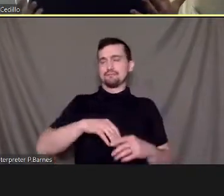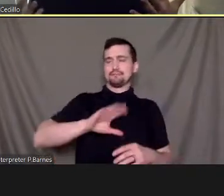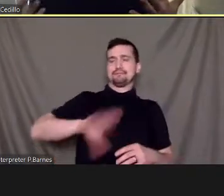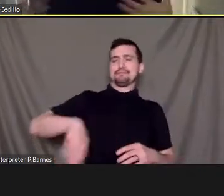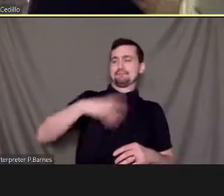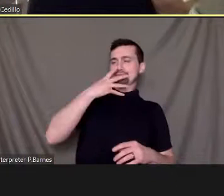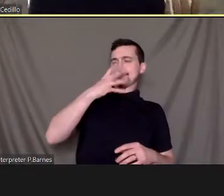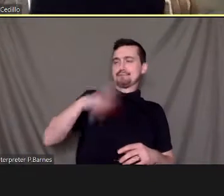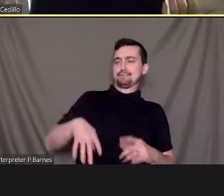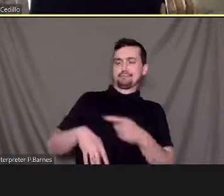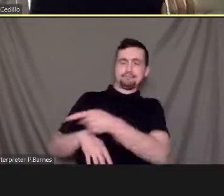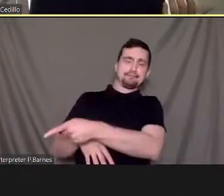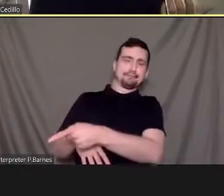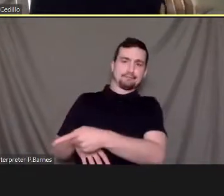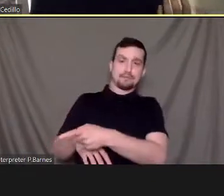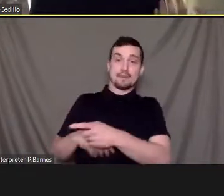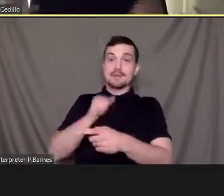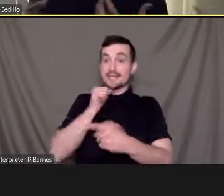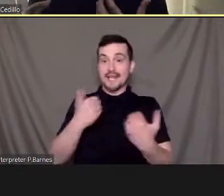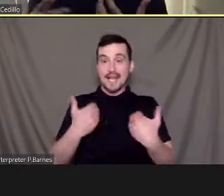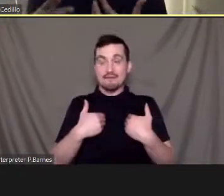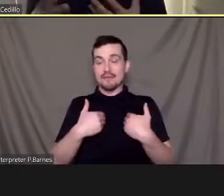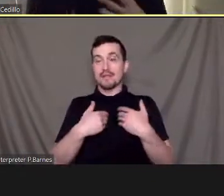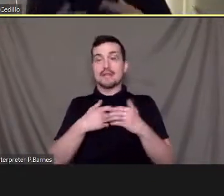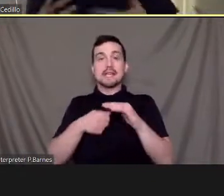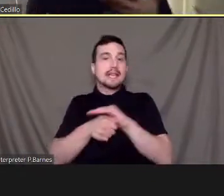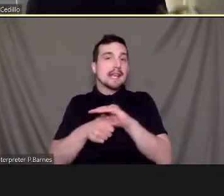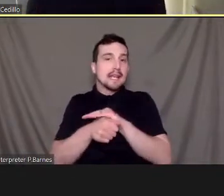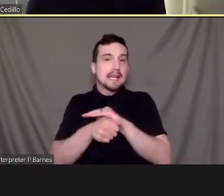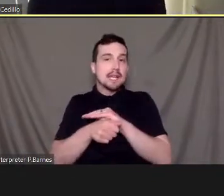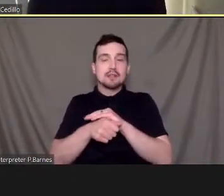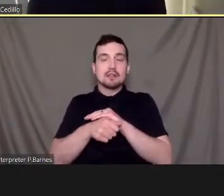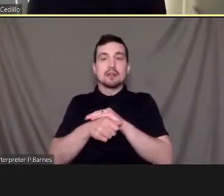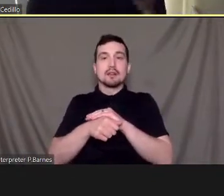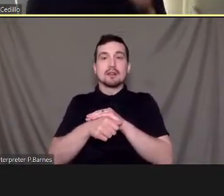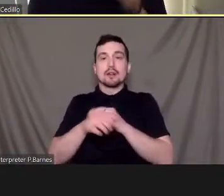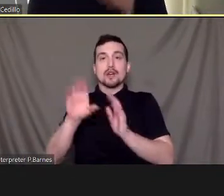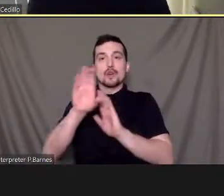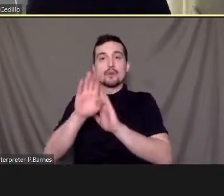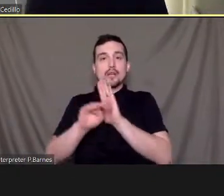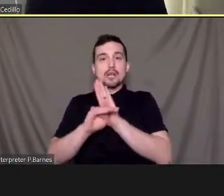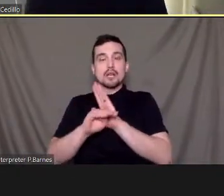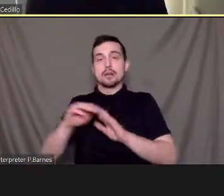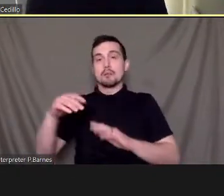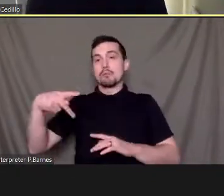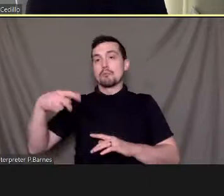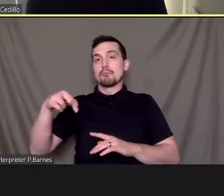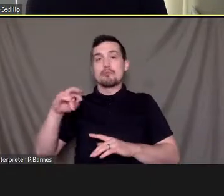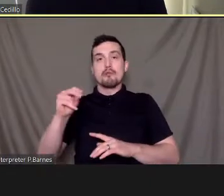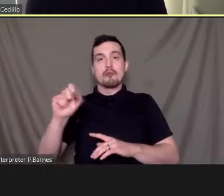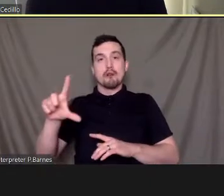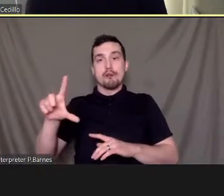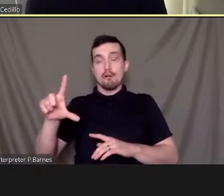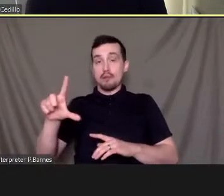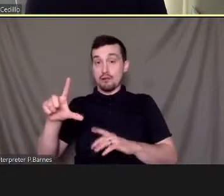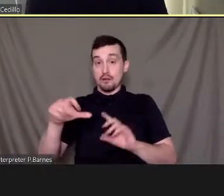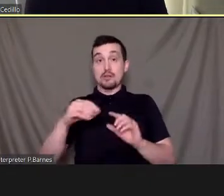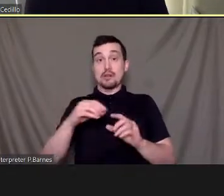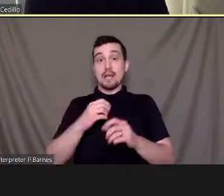curriculum protocol, I guess, of how to deal with a student who has a clear vision rather